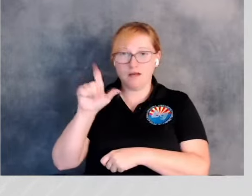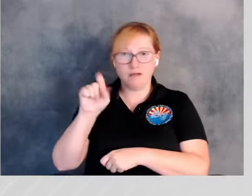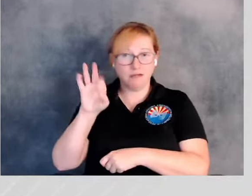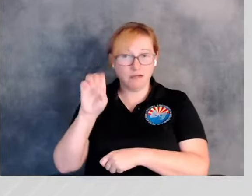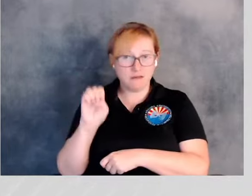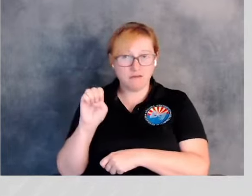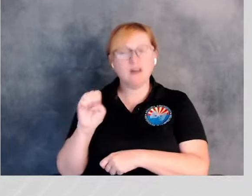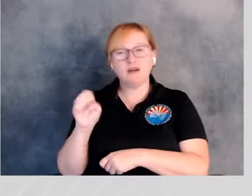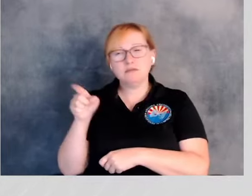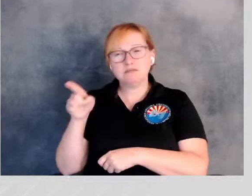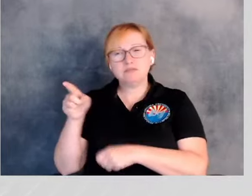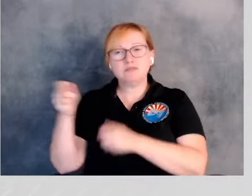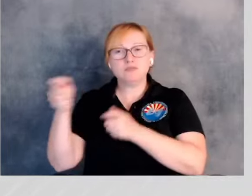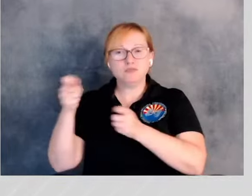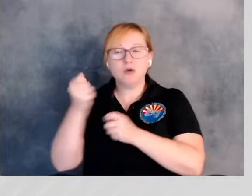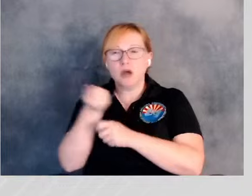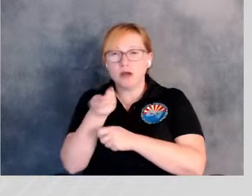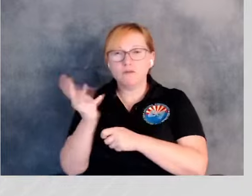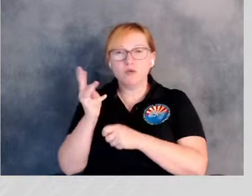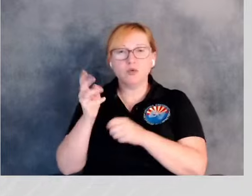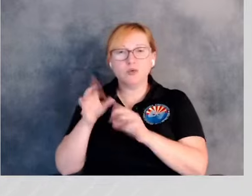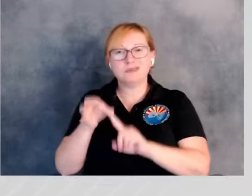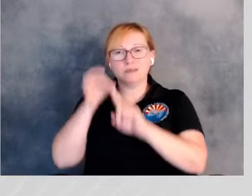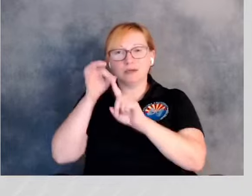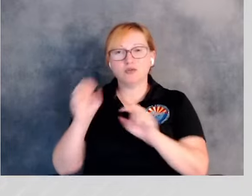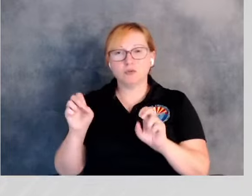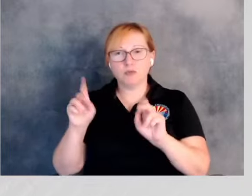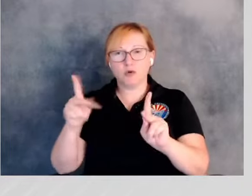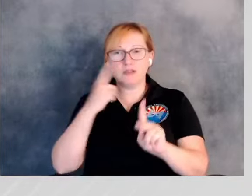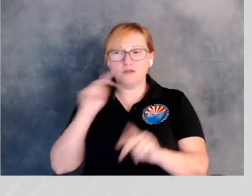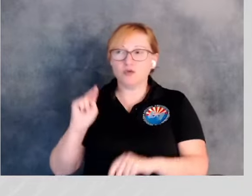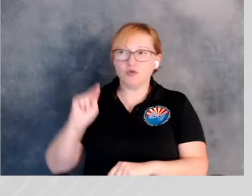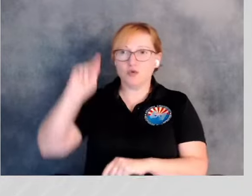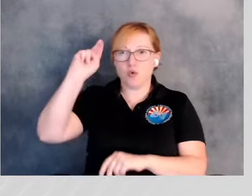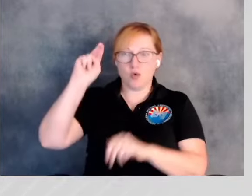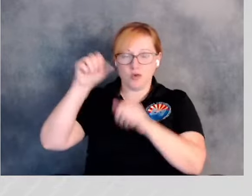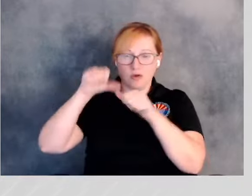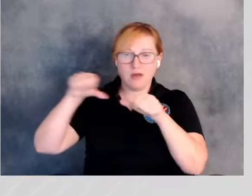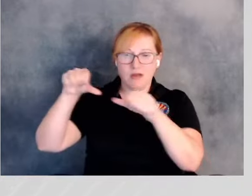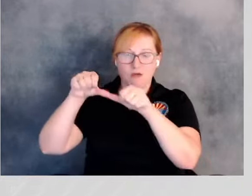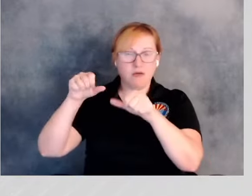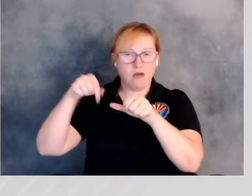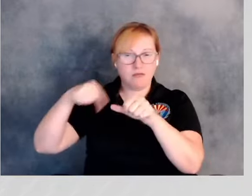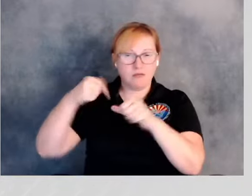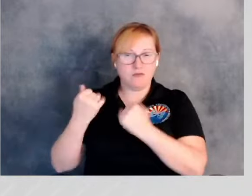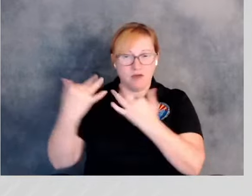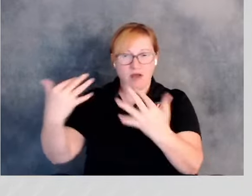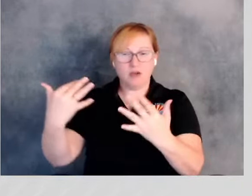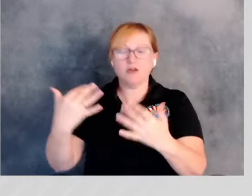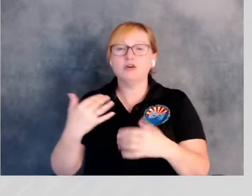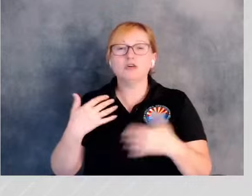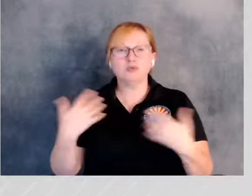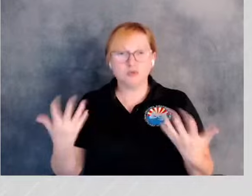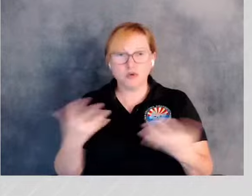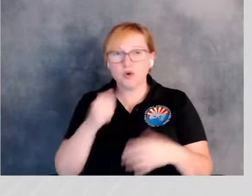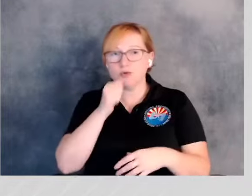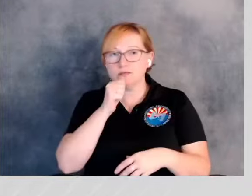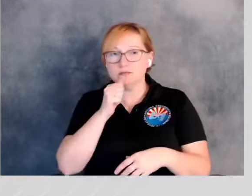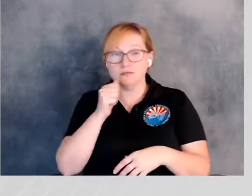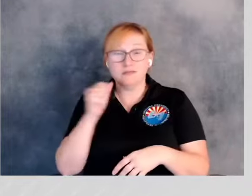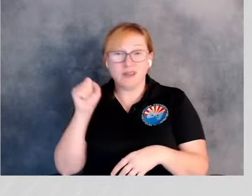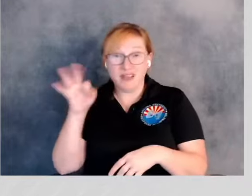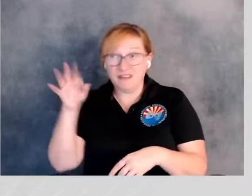burn area. So please stay tuned as we continue to work with our partners for the very few of you that pulled those very hard to get